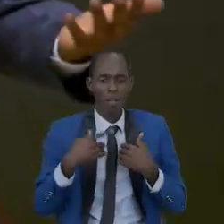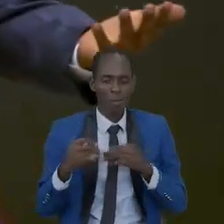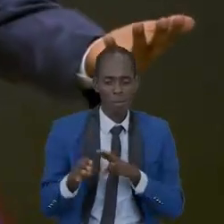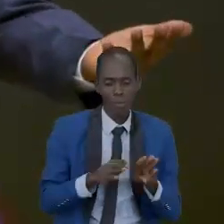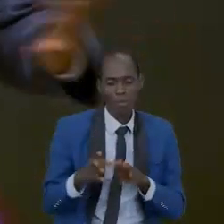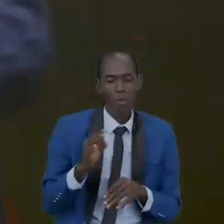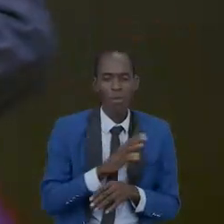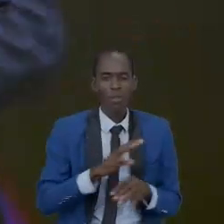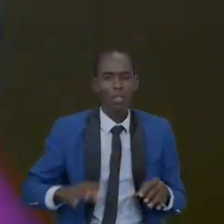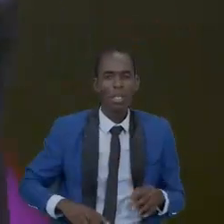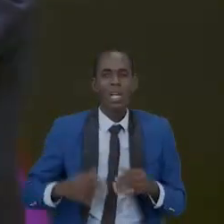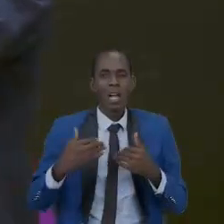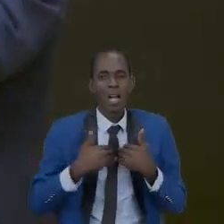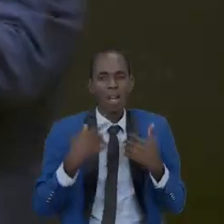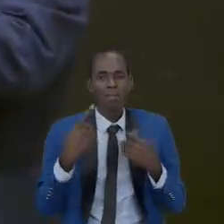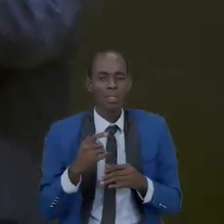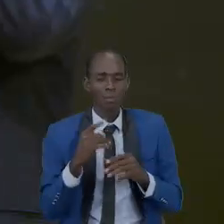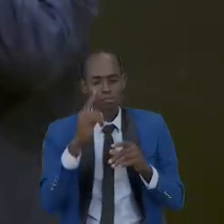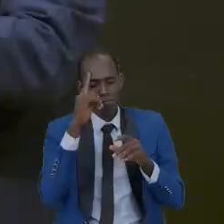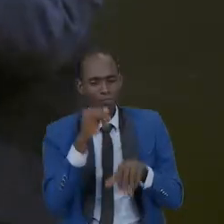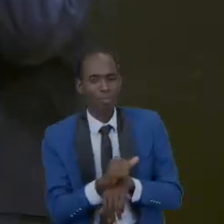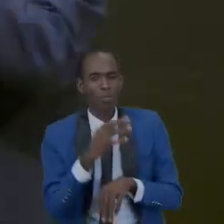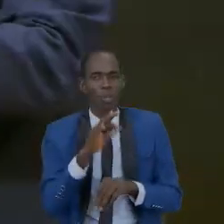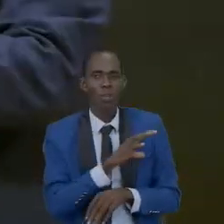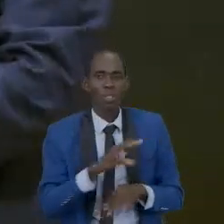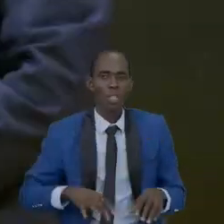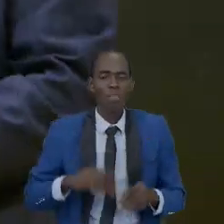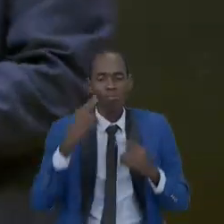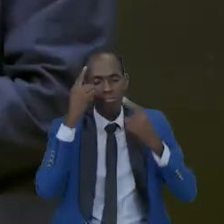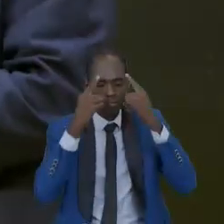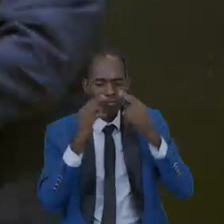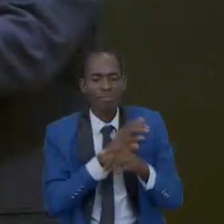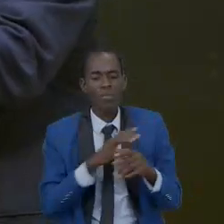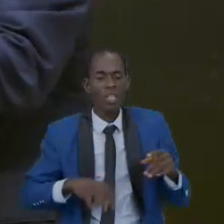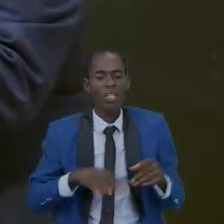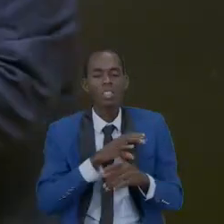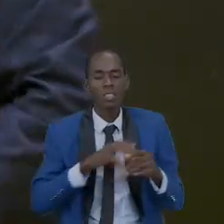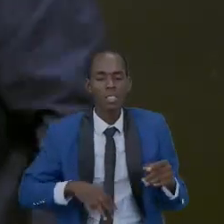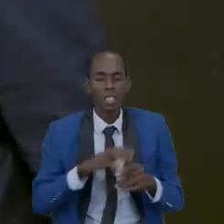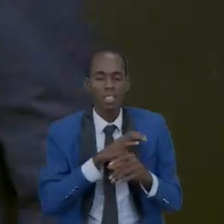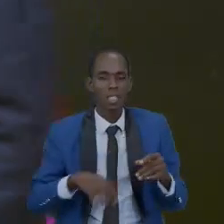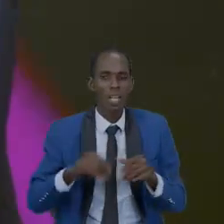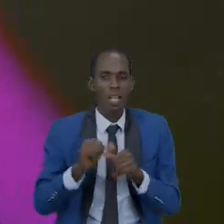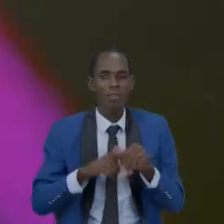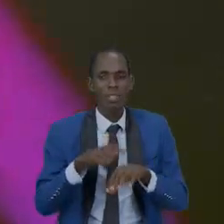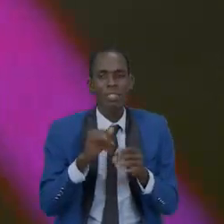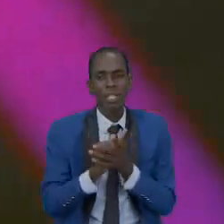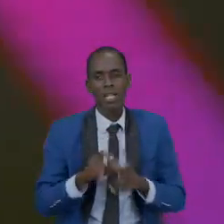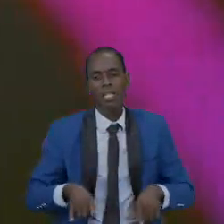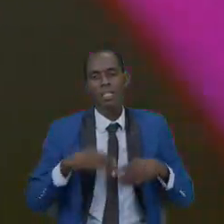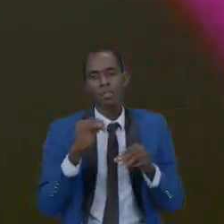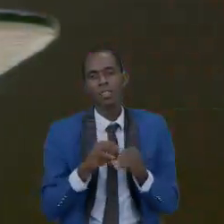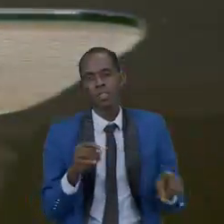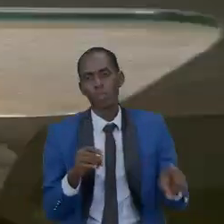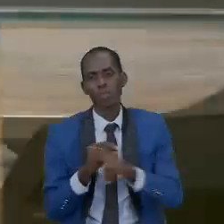have the lifestyle of Christ, and you are thinking of Christ, Christ every time that lives in you, it makes